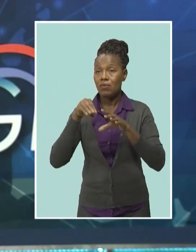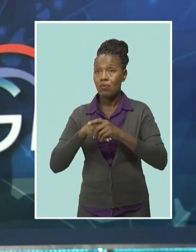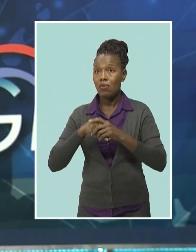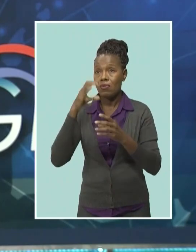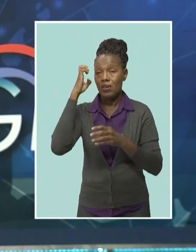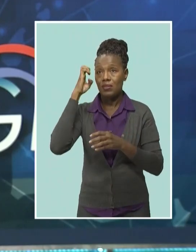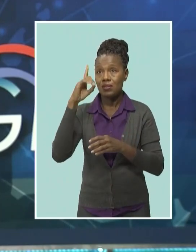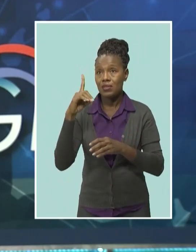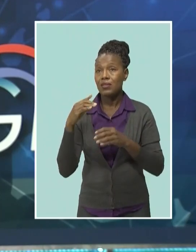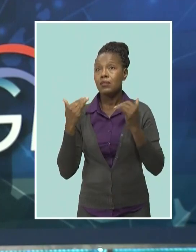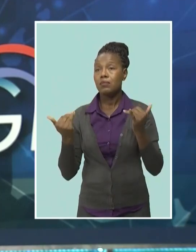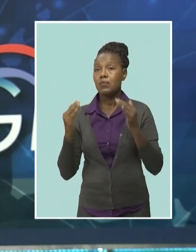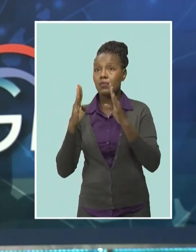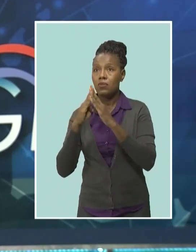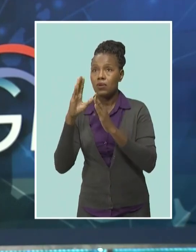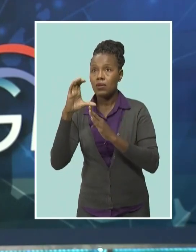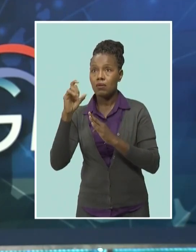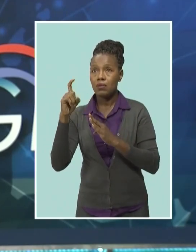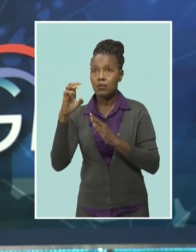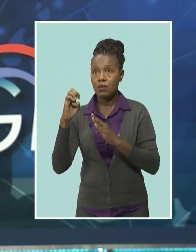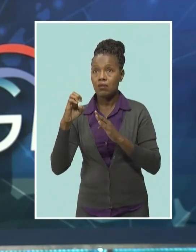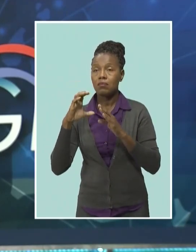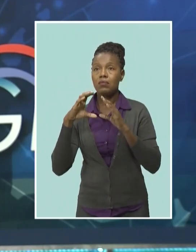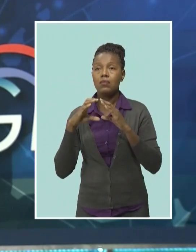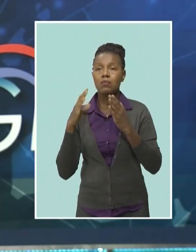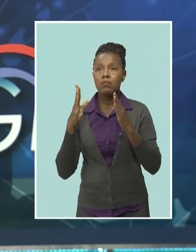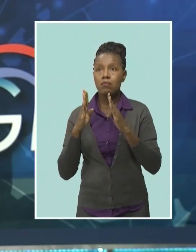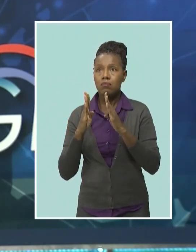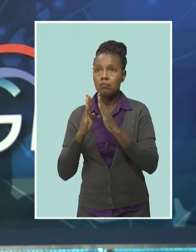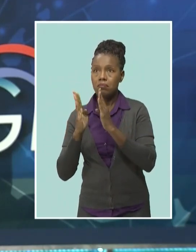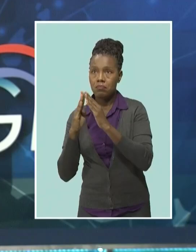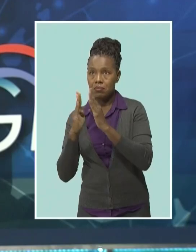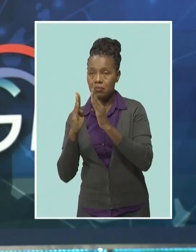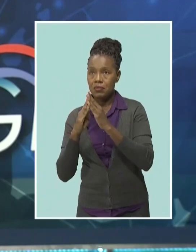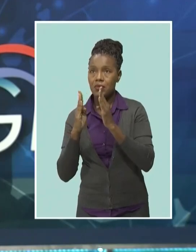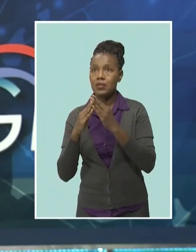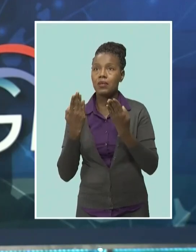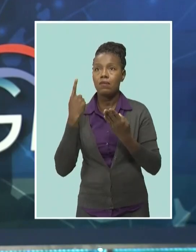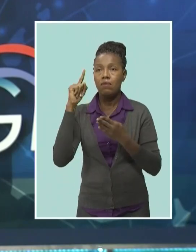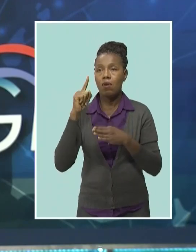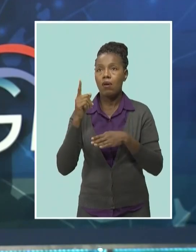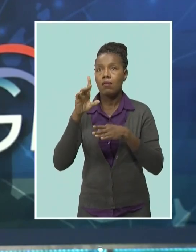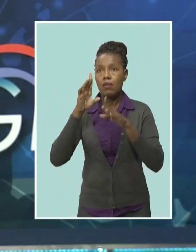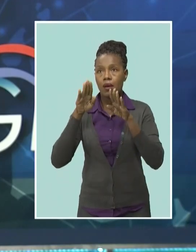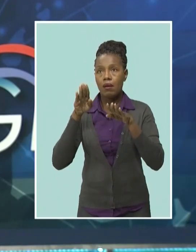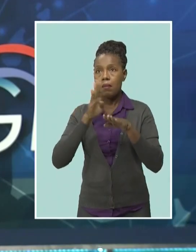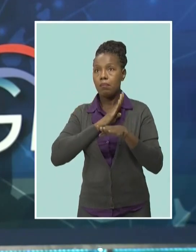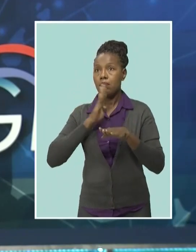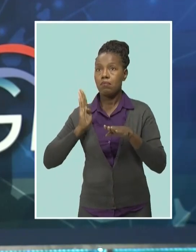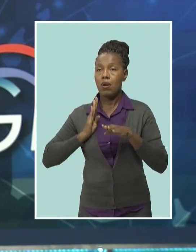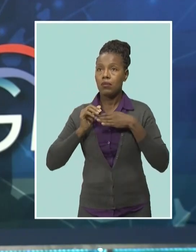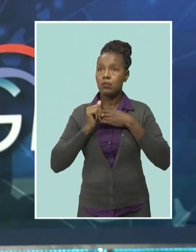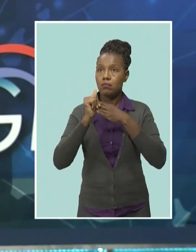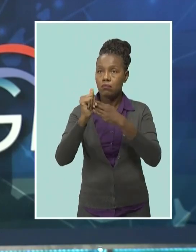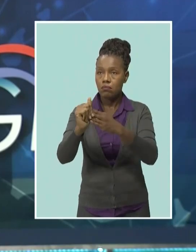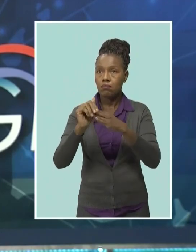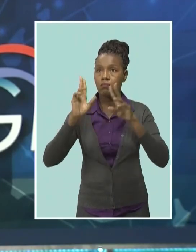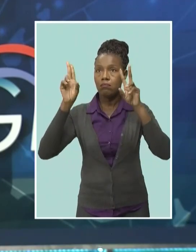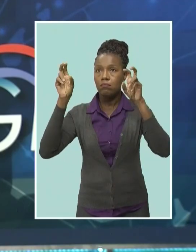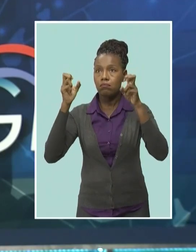Caribbean Examinations Council to chart the way forward for the examination body. It is being held under the theme Flexible